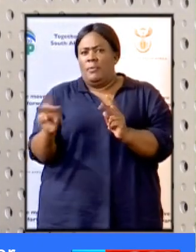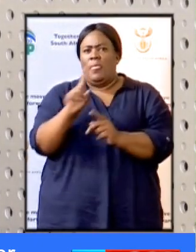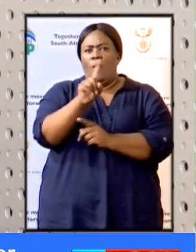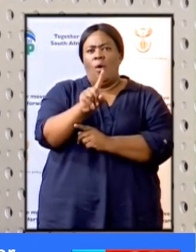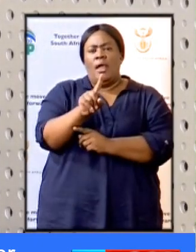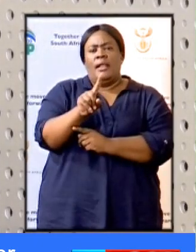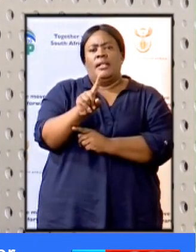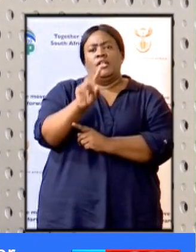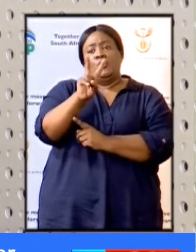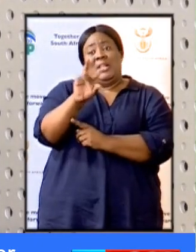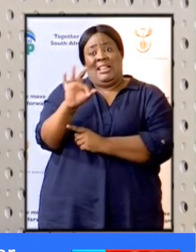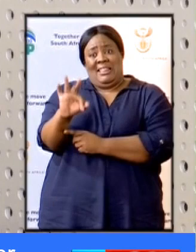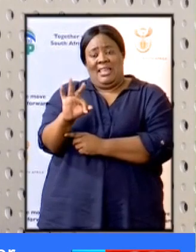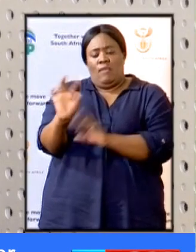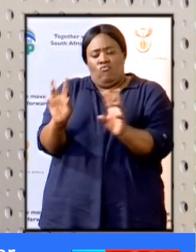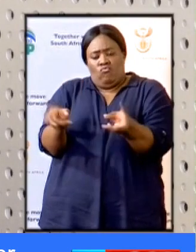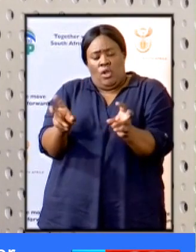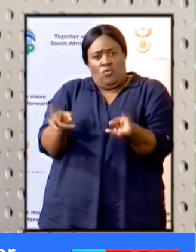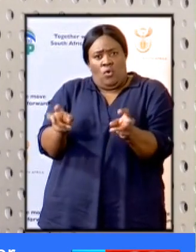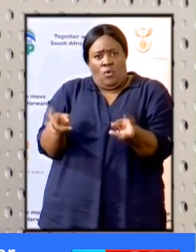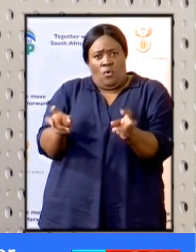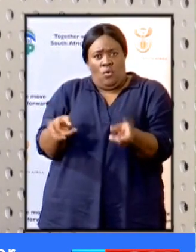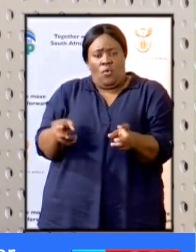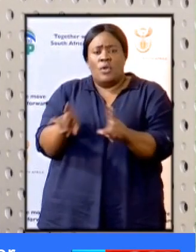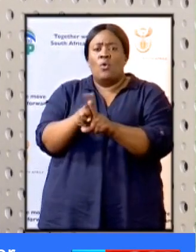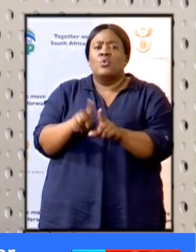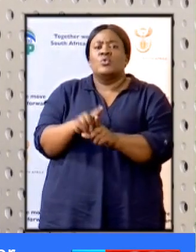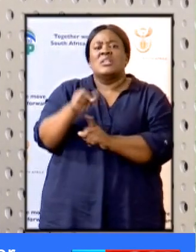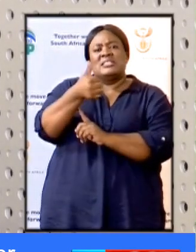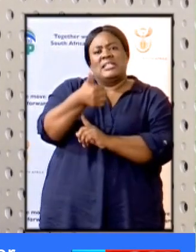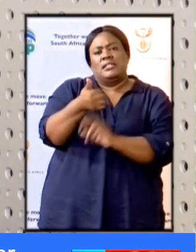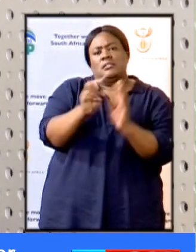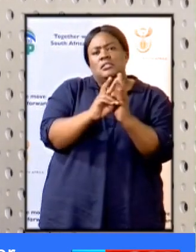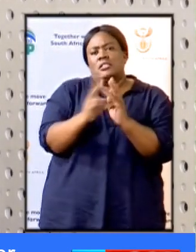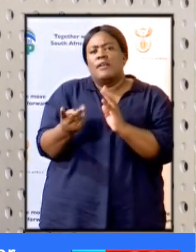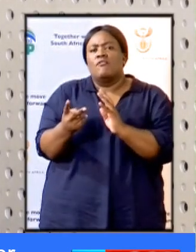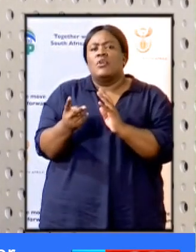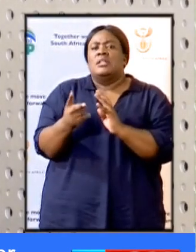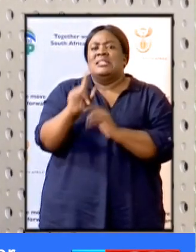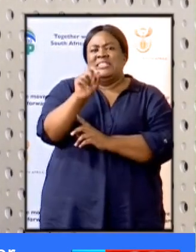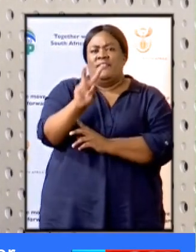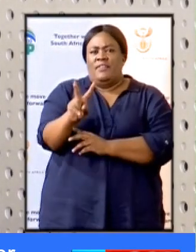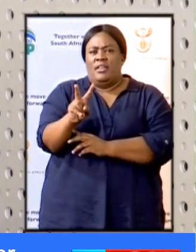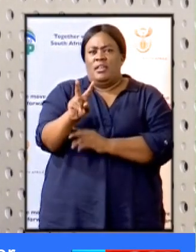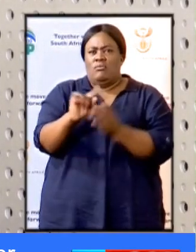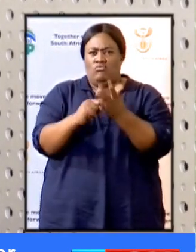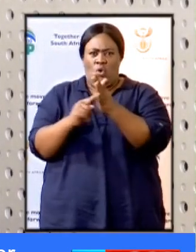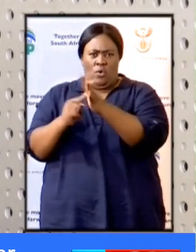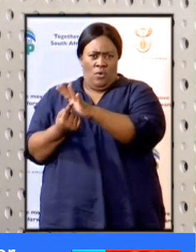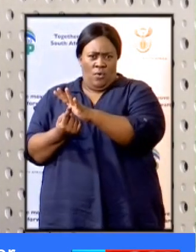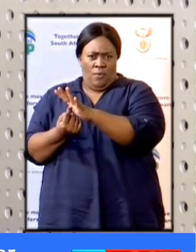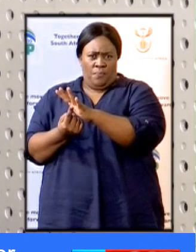123 radio stations, with 6 different television channels, and in total,